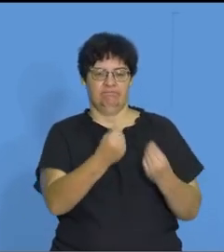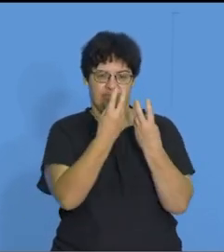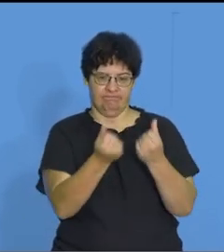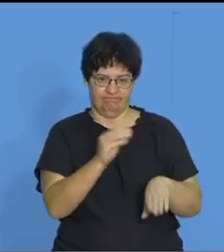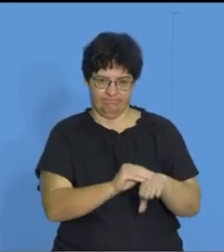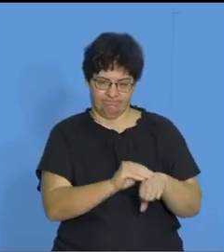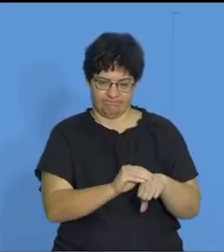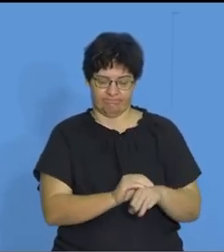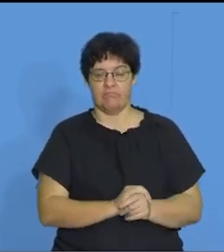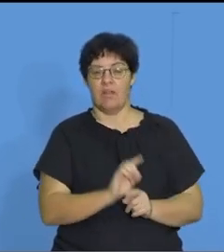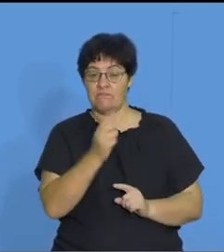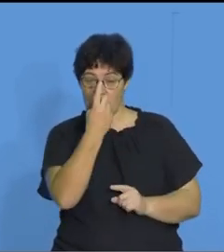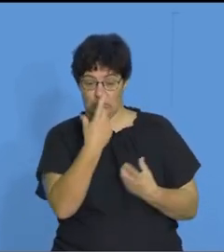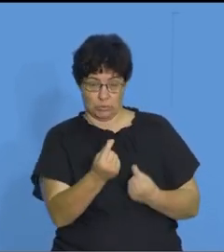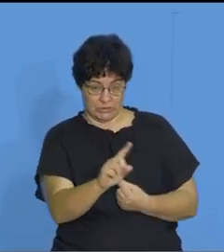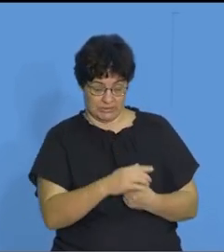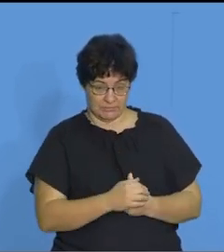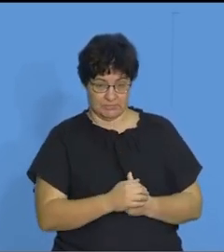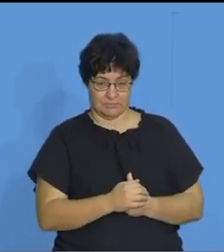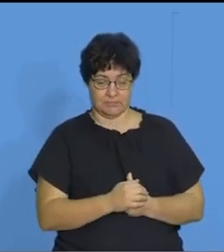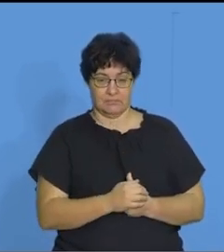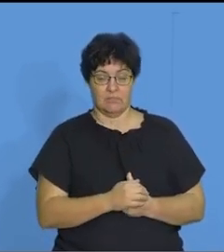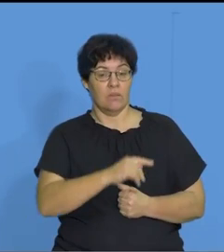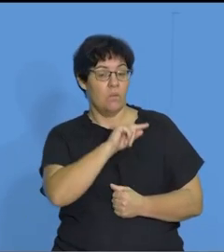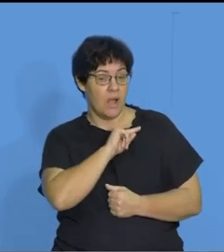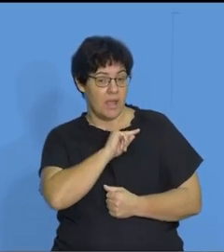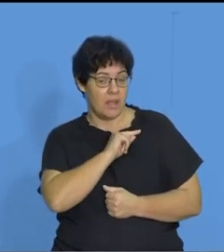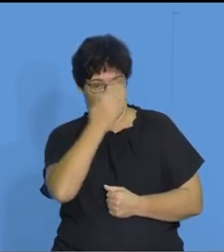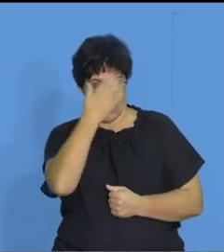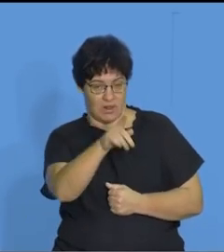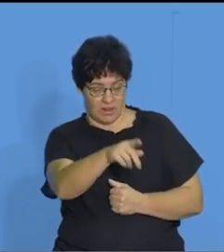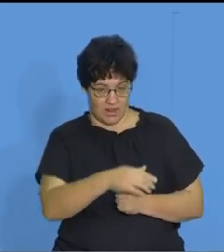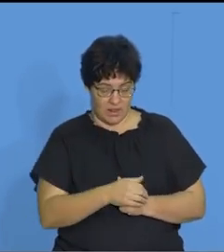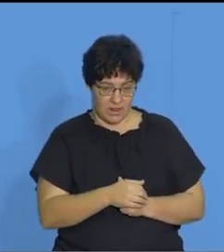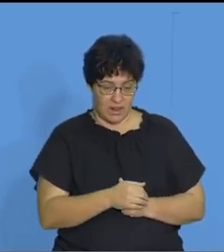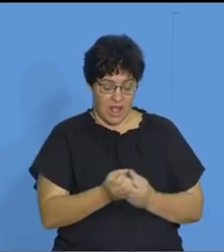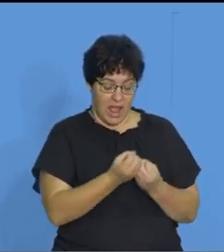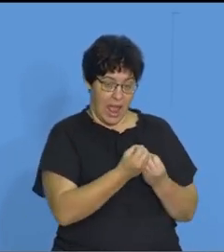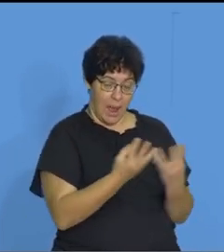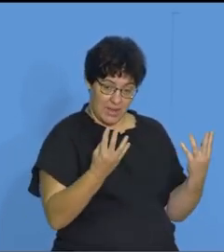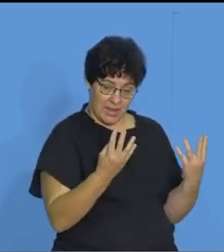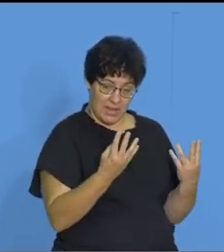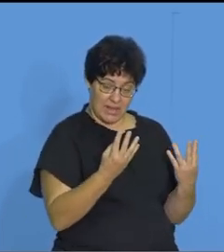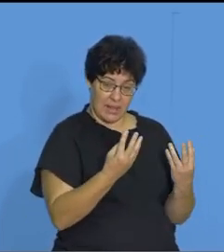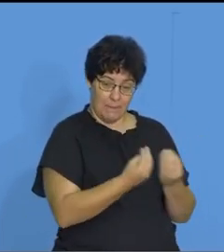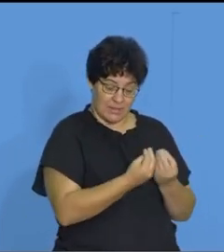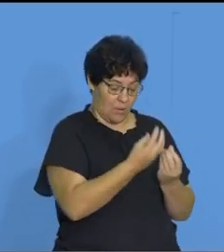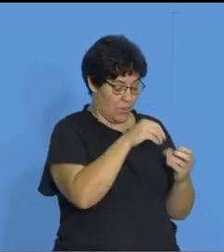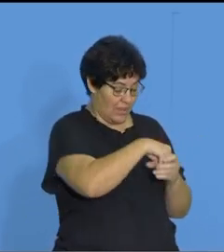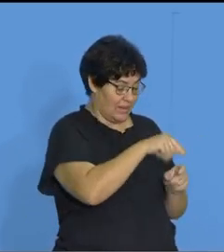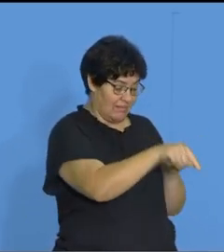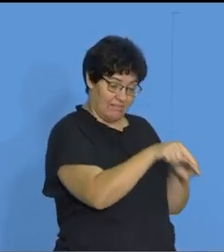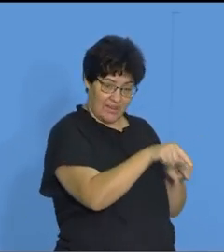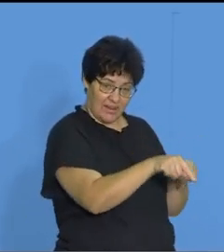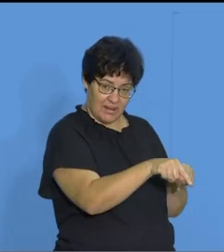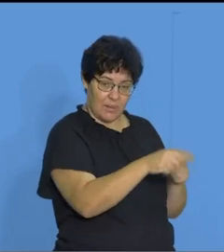solving. What exactly do we need to do? First of all, because we know that to quantify matter in a chemical reaction, we have